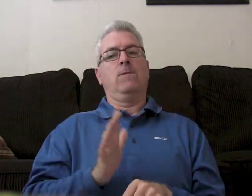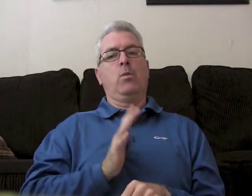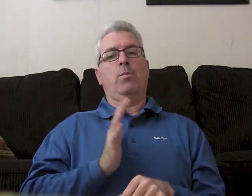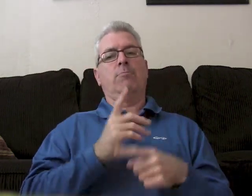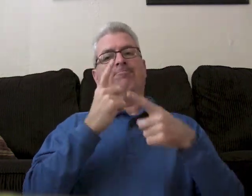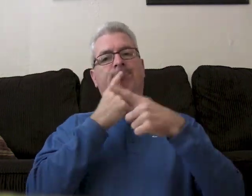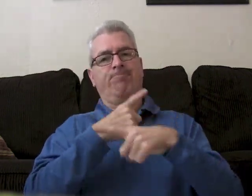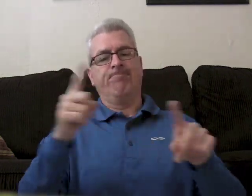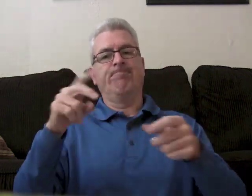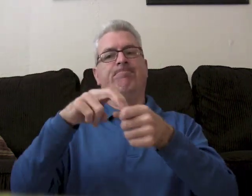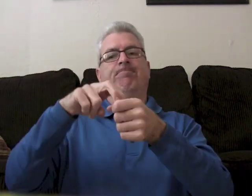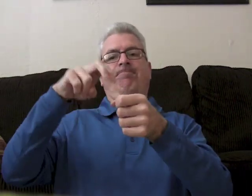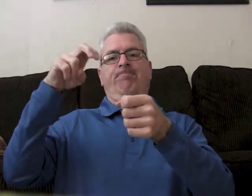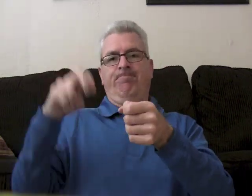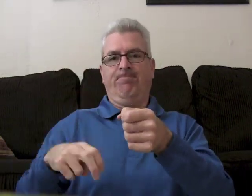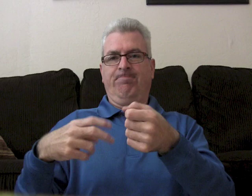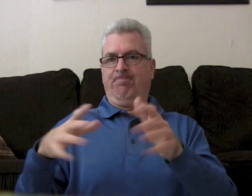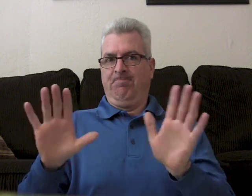Hop.